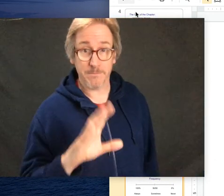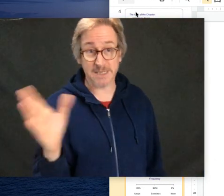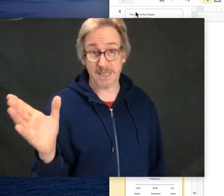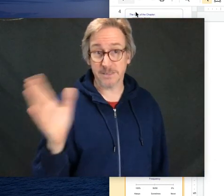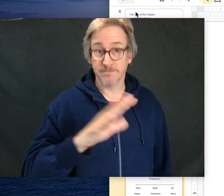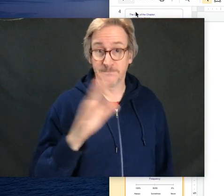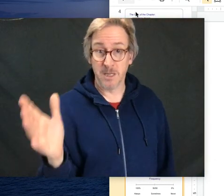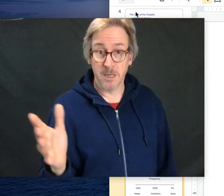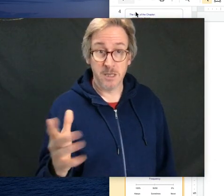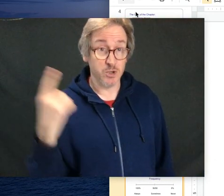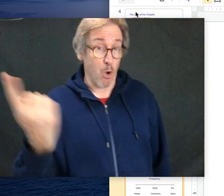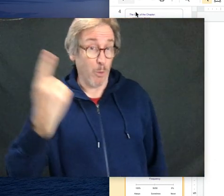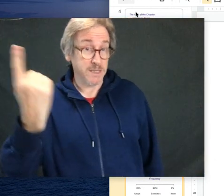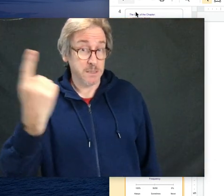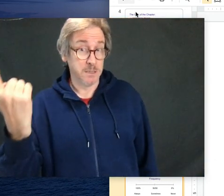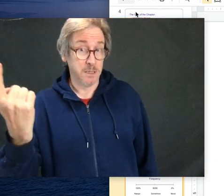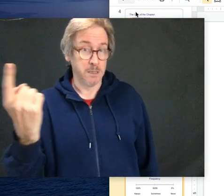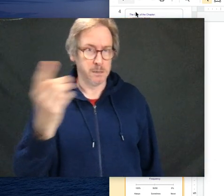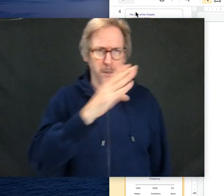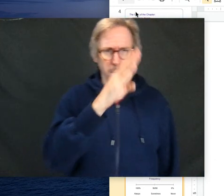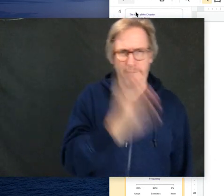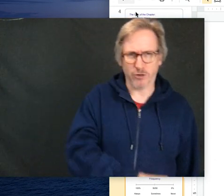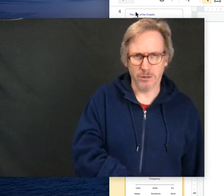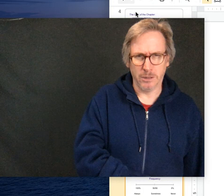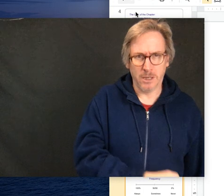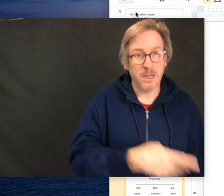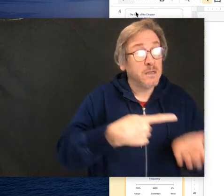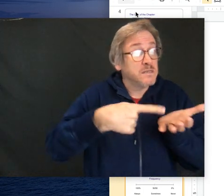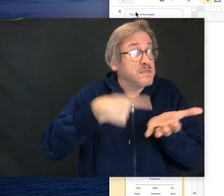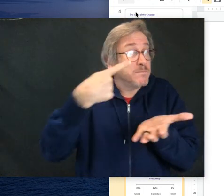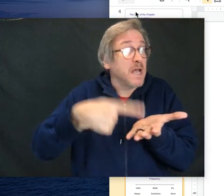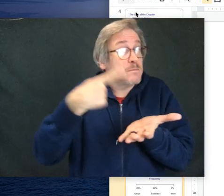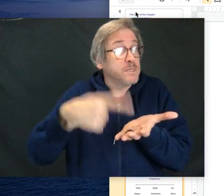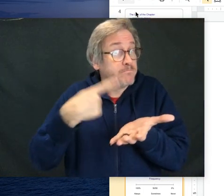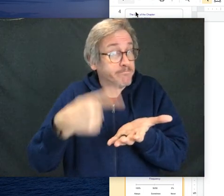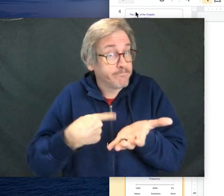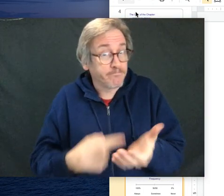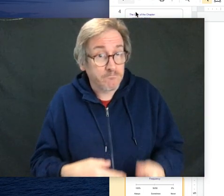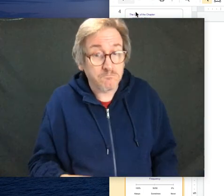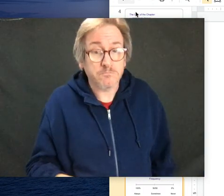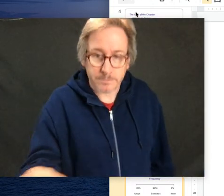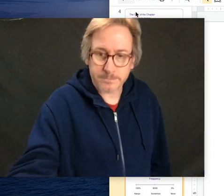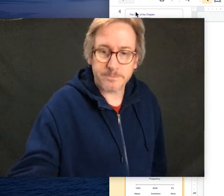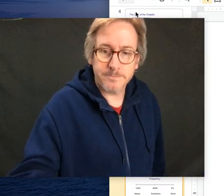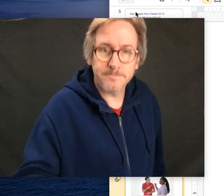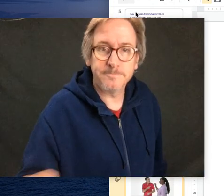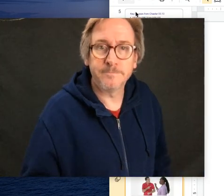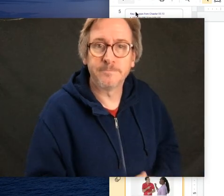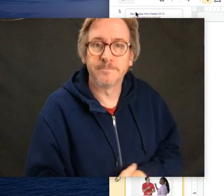Okay, makes sense? So always, never, sometimes.